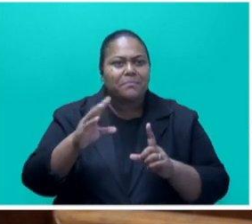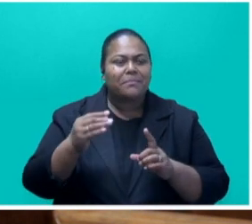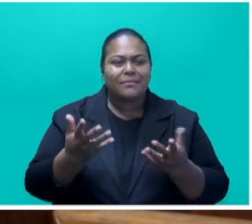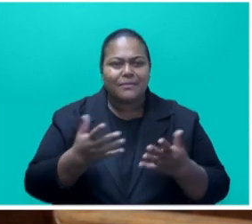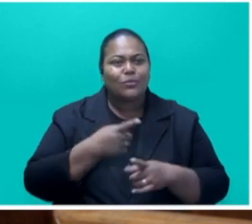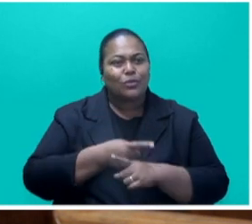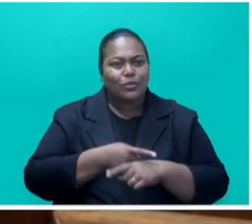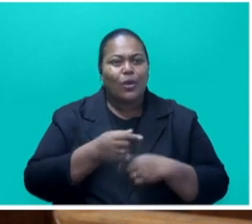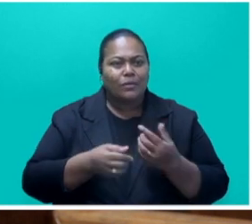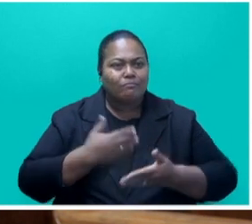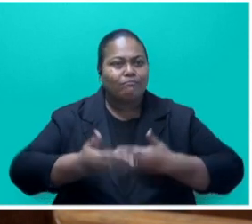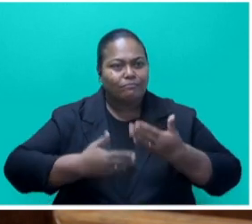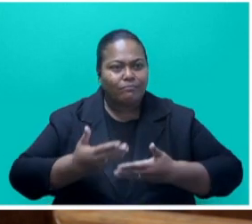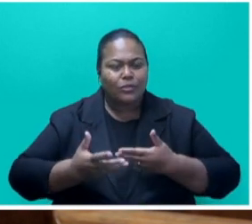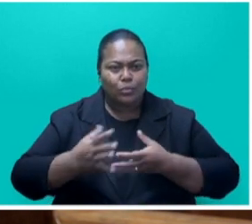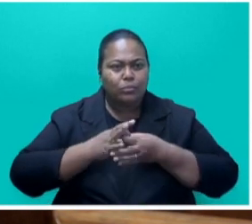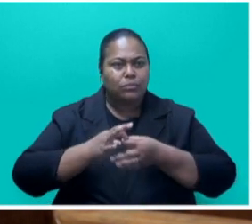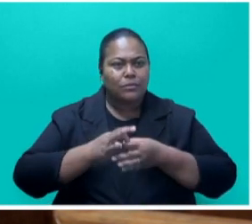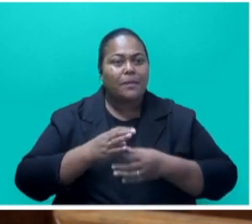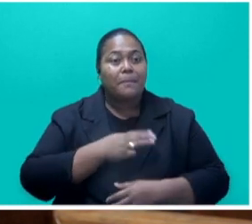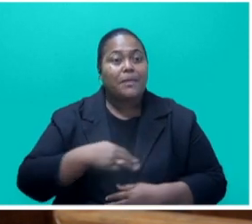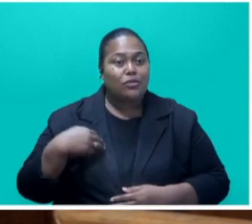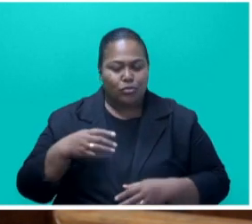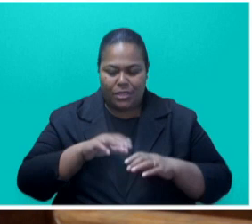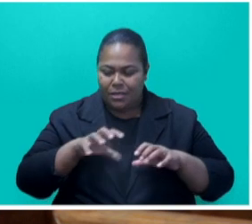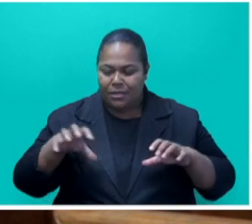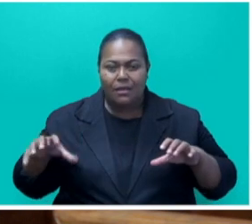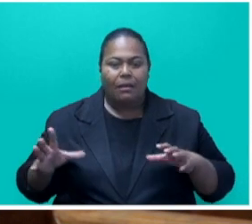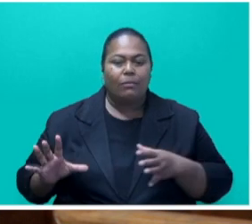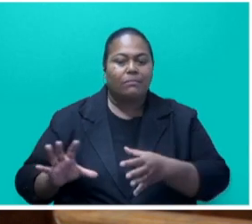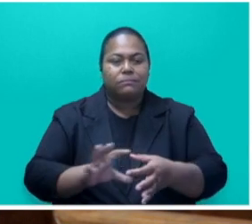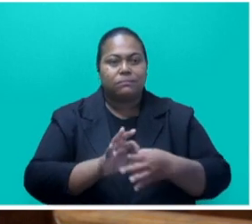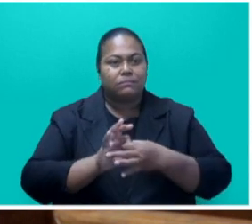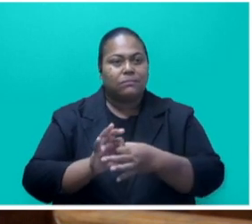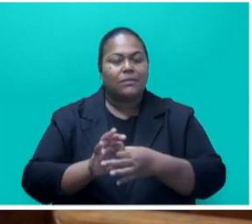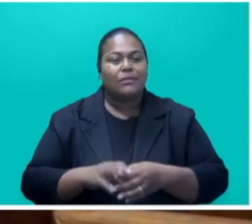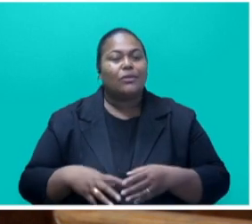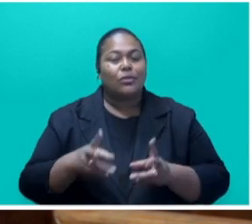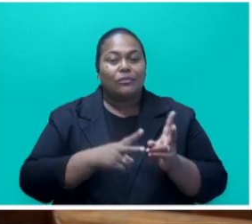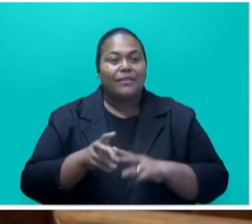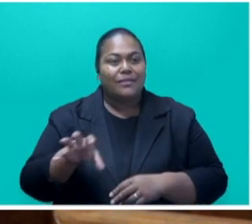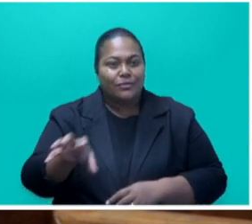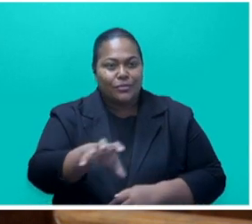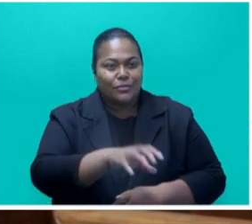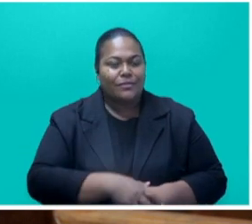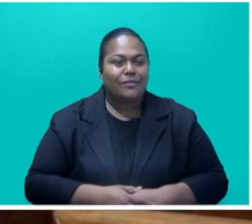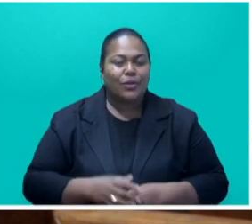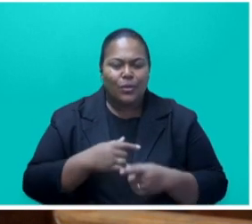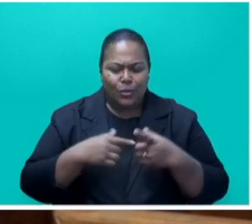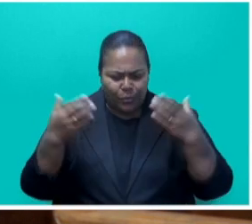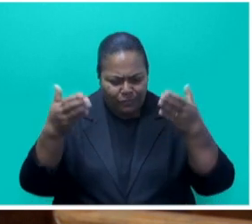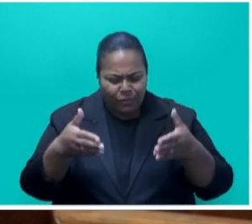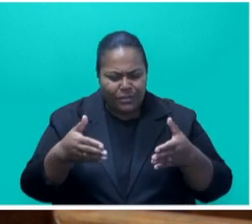engaging across the ministries, and particularly focusing on some of